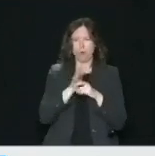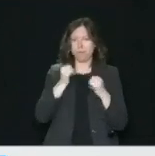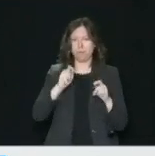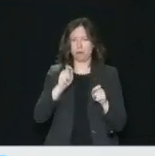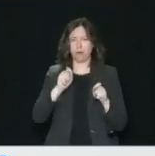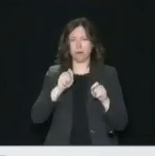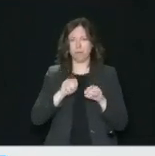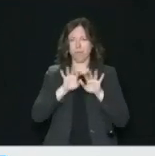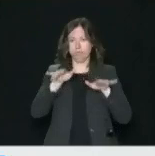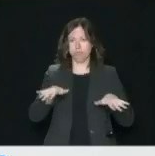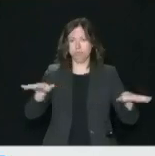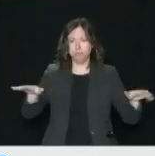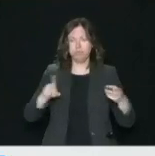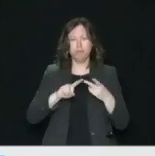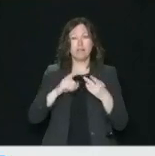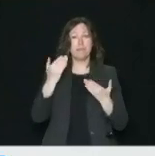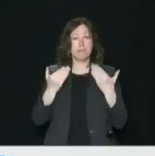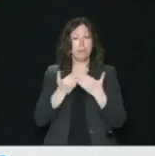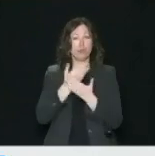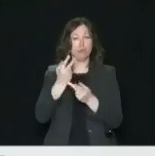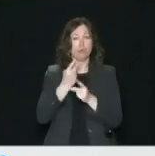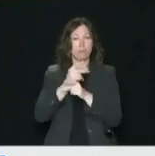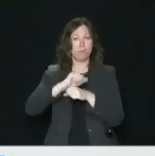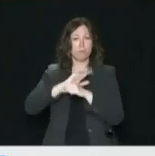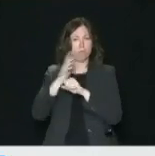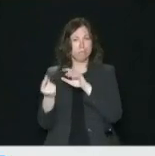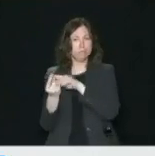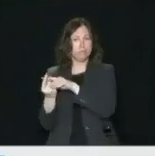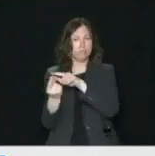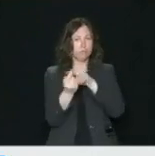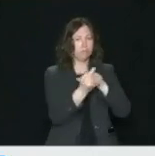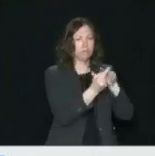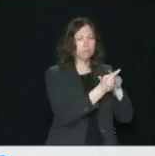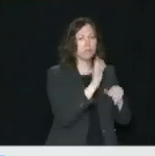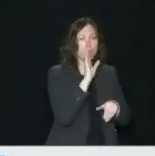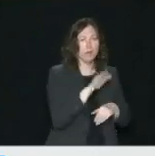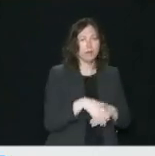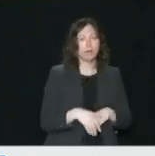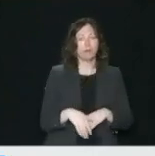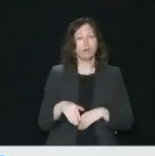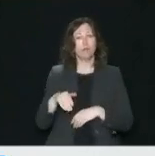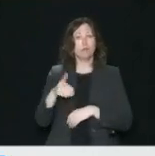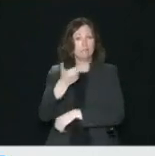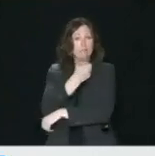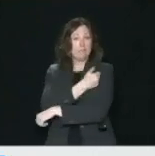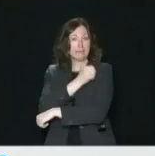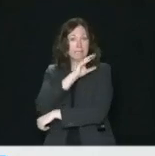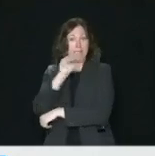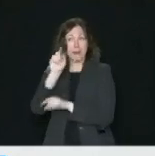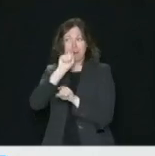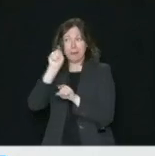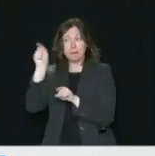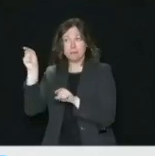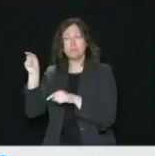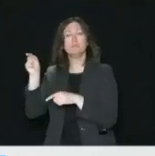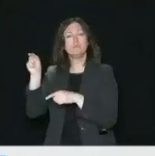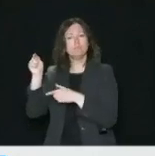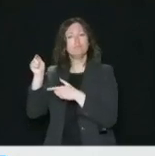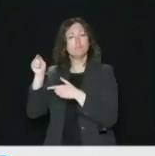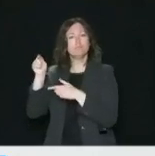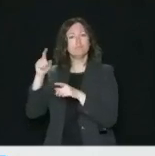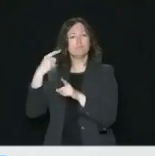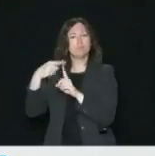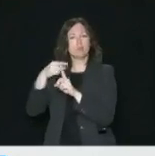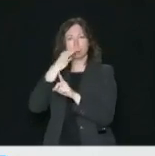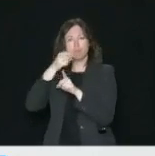panel in Quebec as well that has surely provided recommendations to the government of Quebec. But at